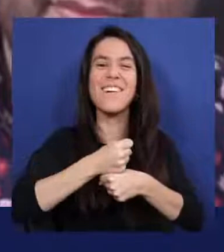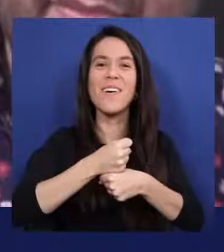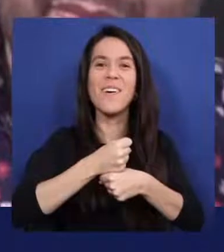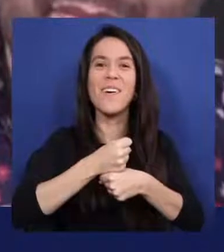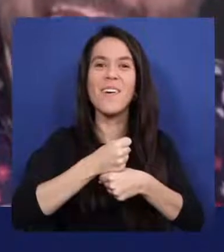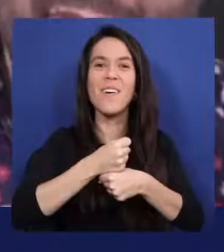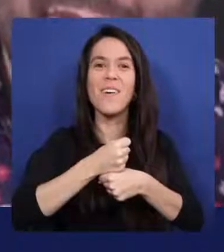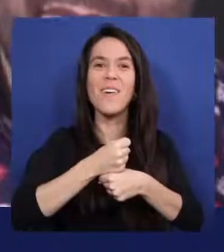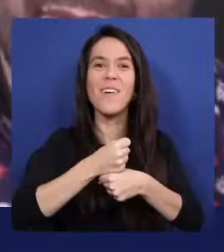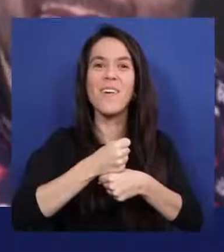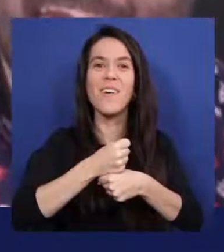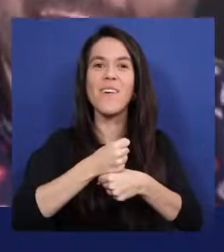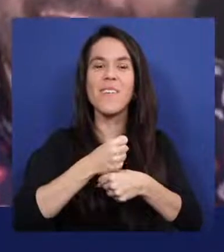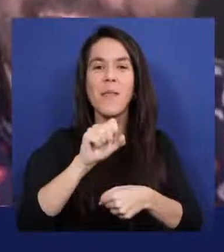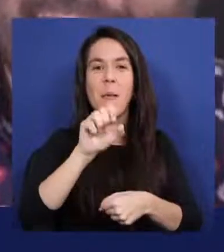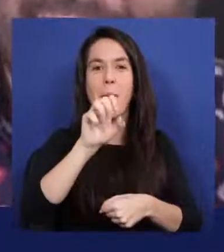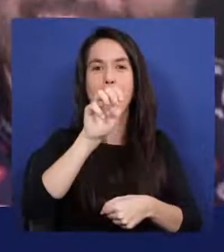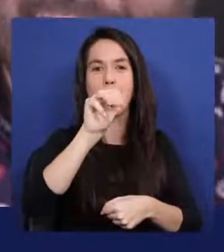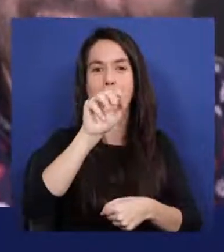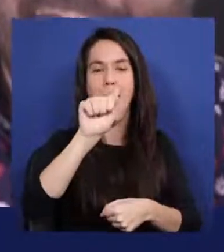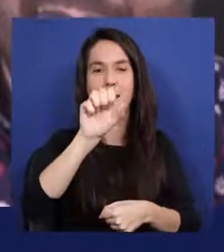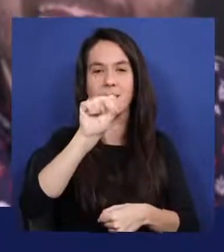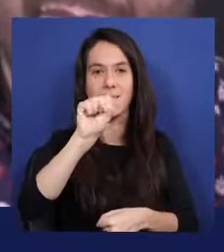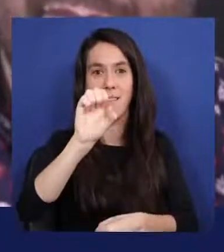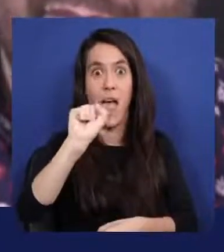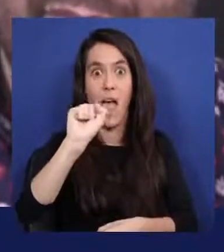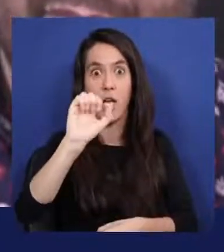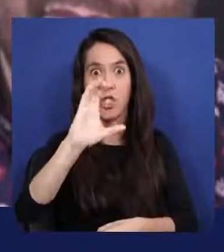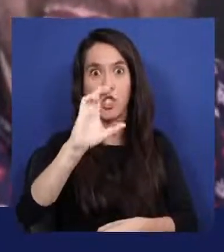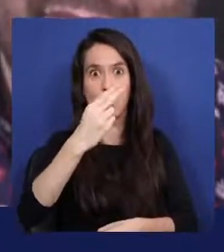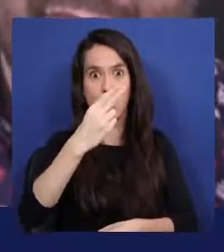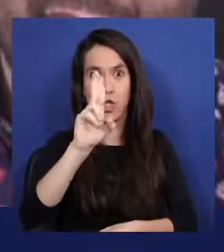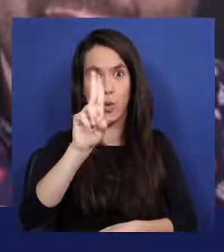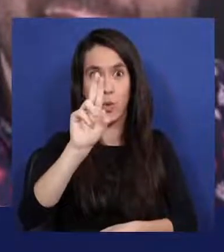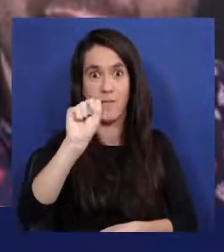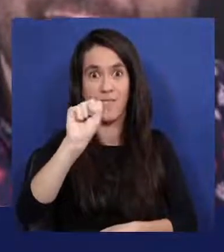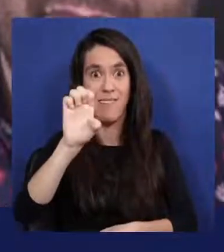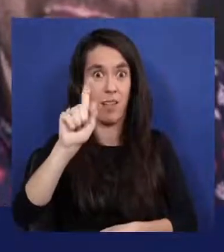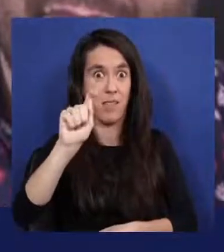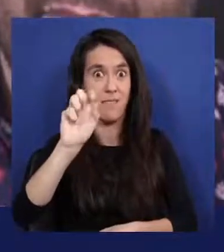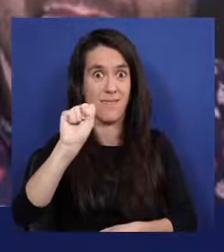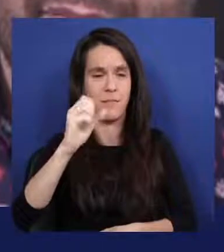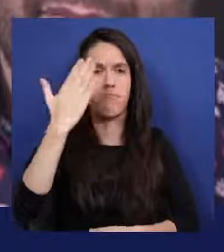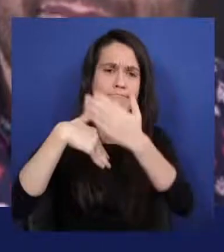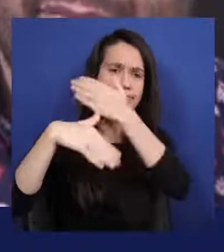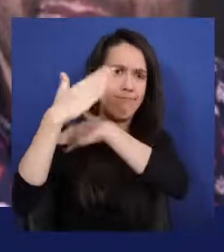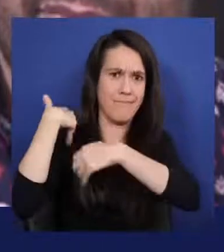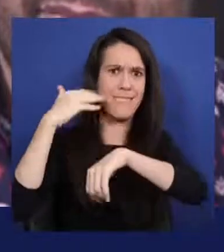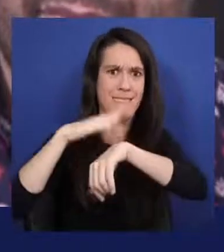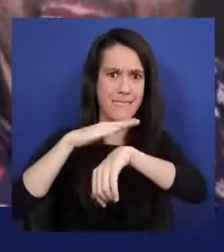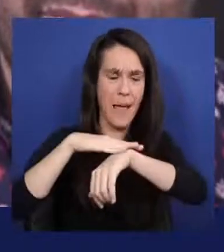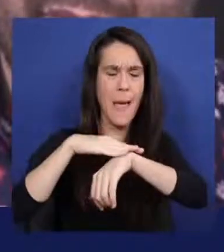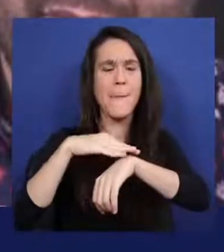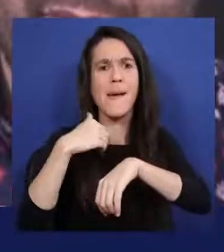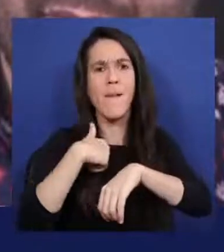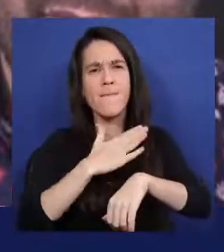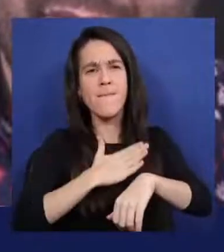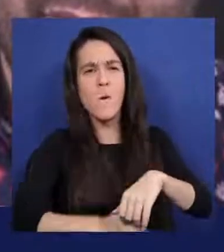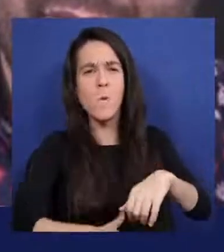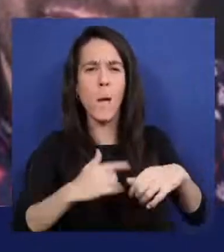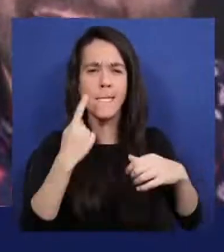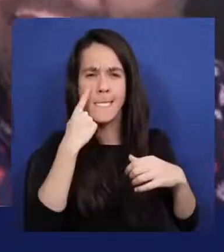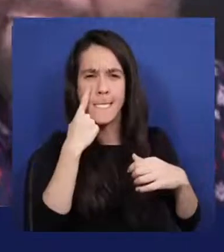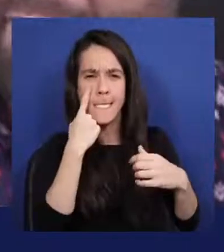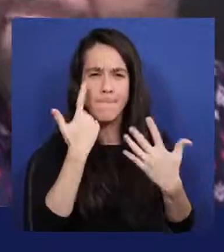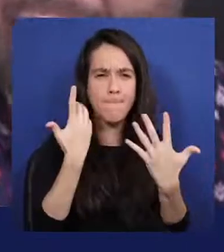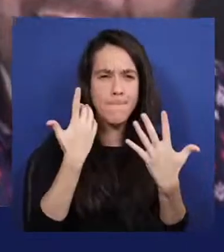of Massachusetts Medical School several years ago, and there we were trying to figure out a